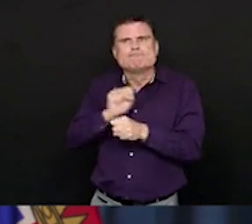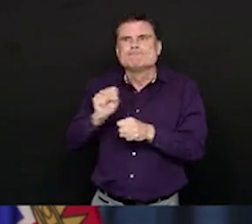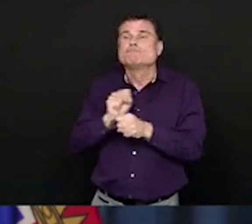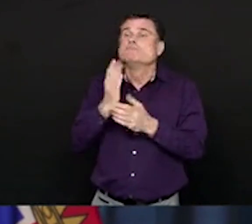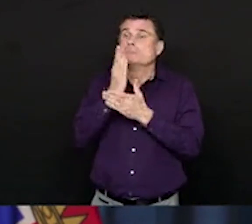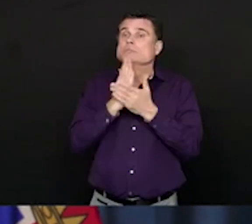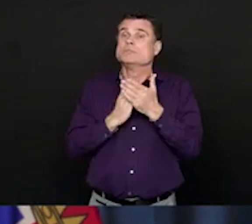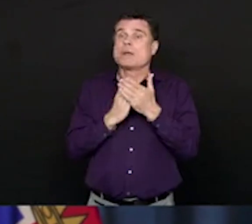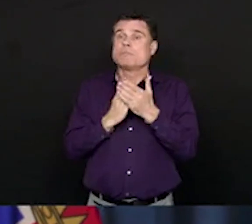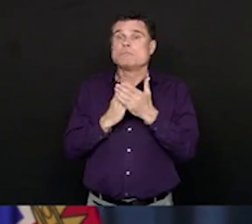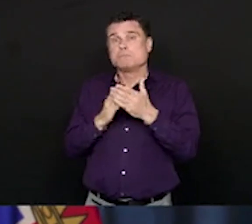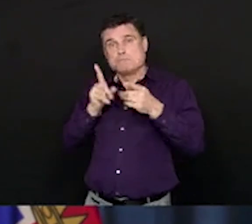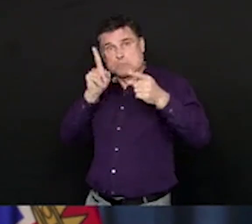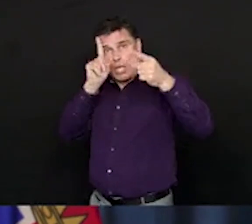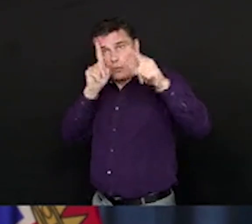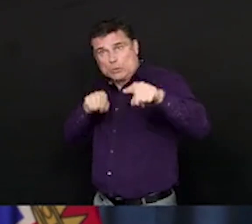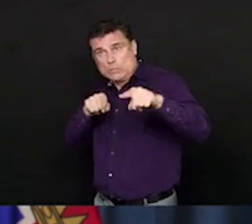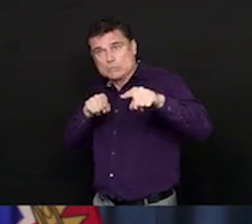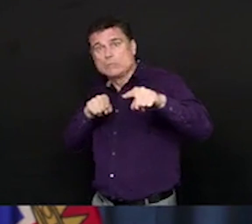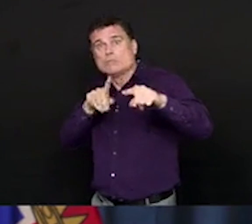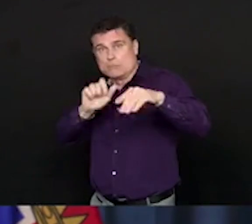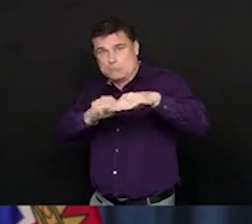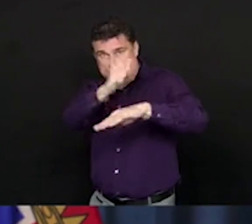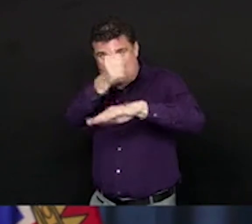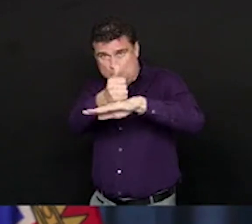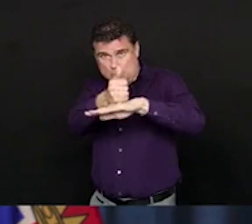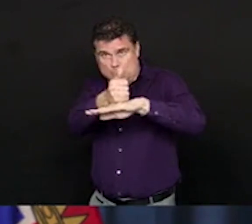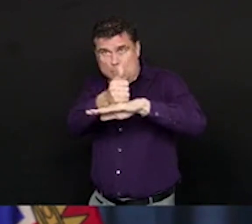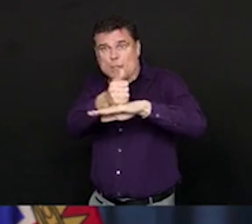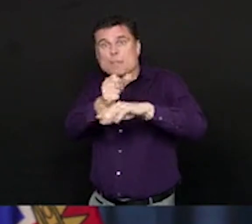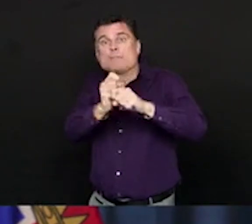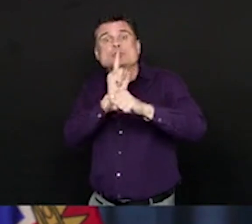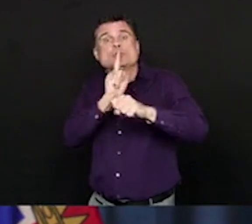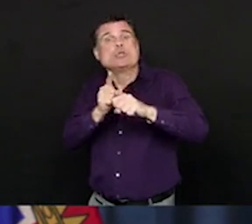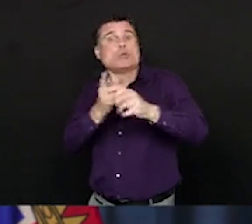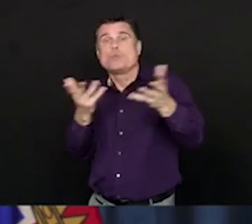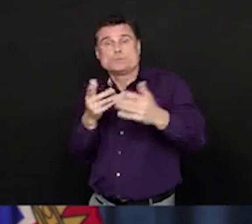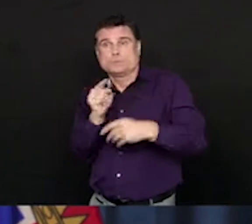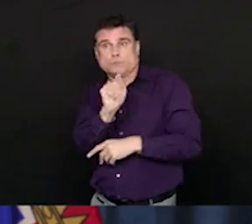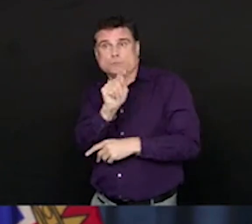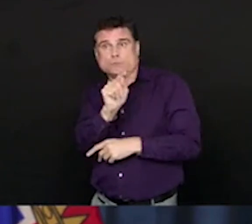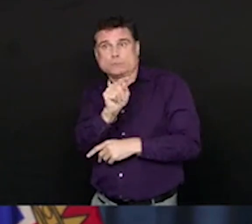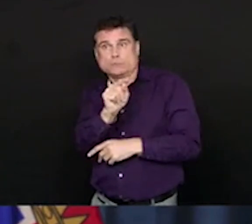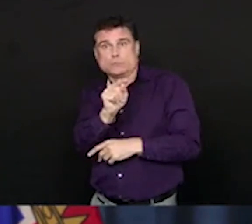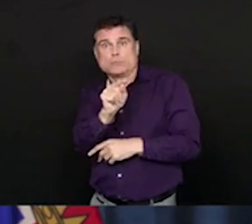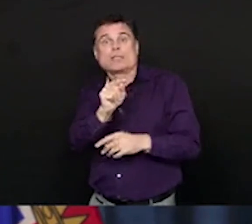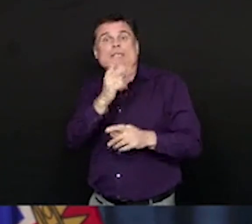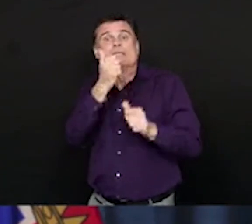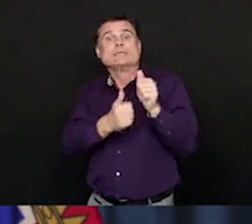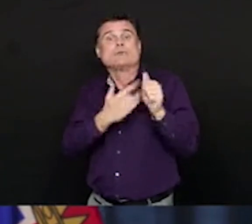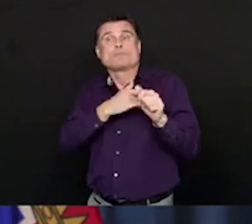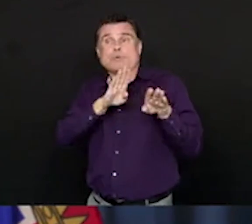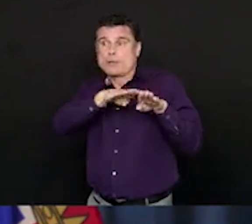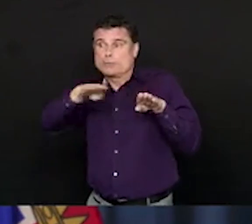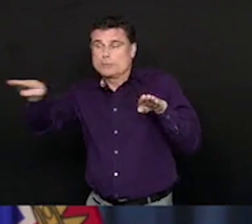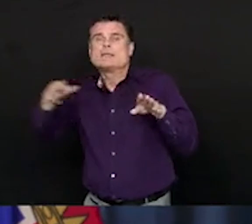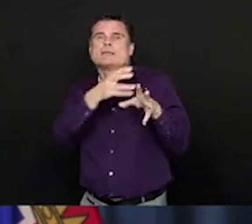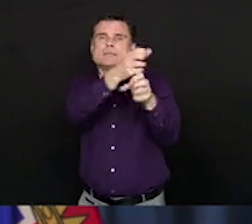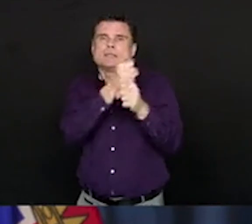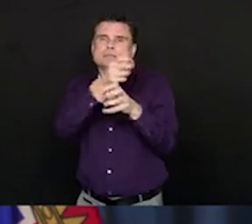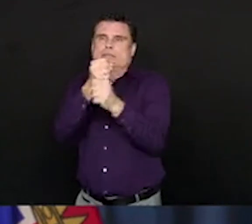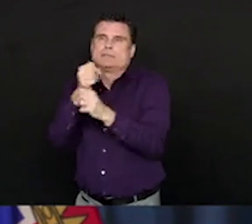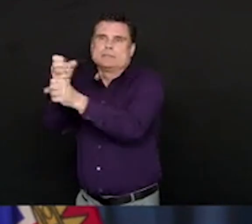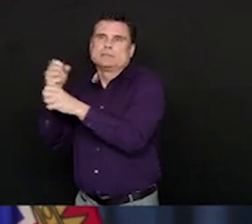that provinces get access to those, and that will continue to happen. And the federal government, needless to say, will ensure